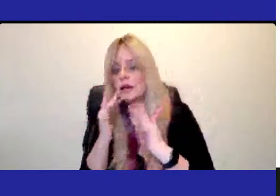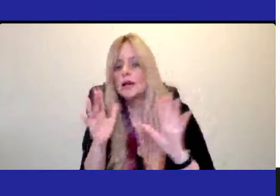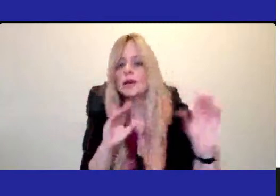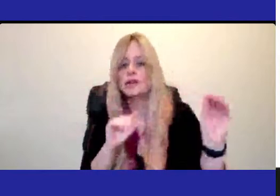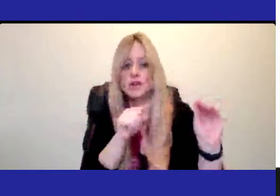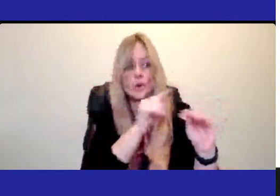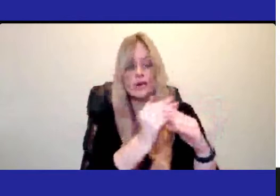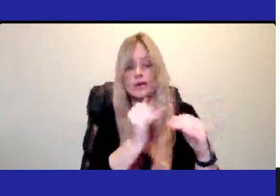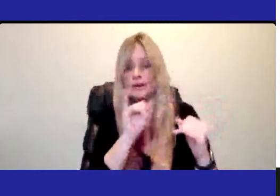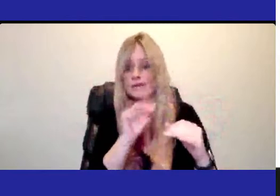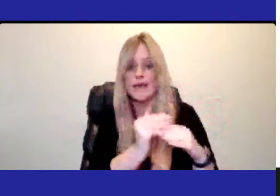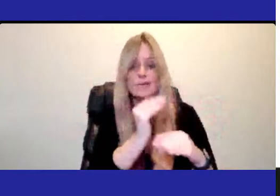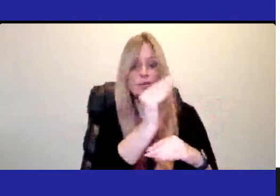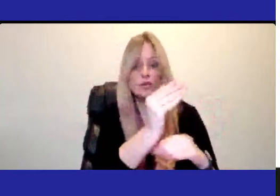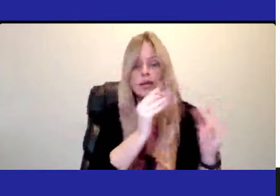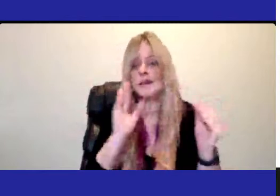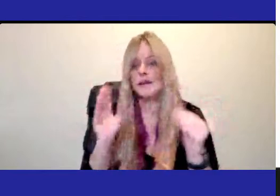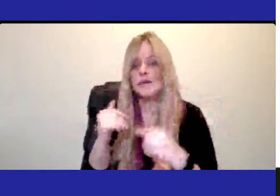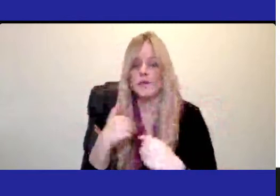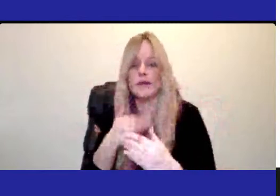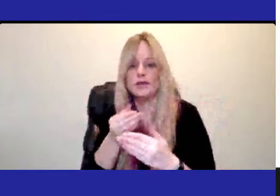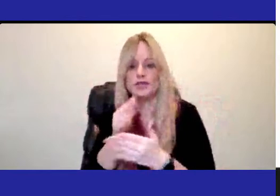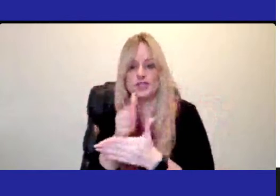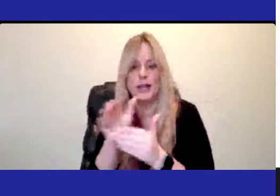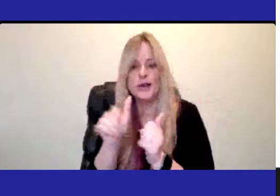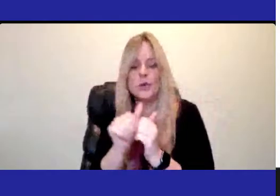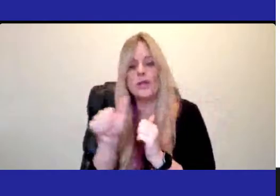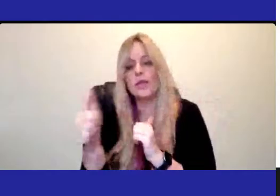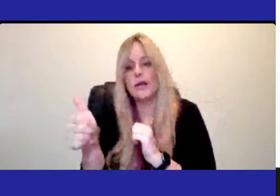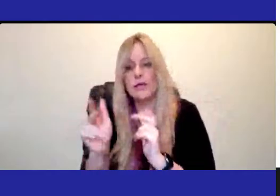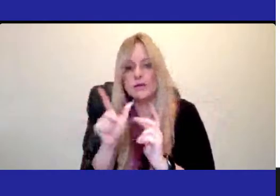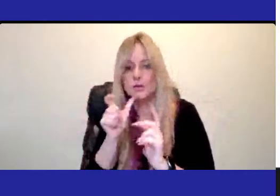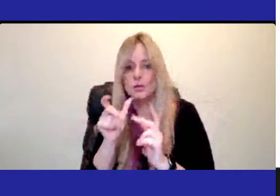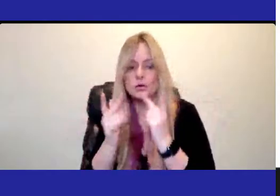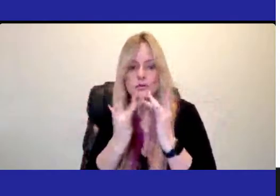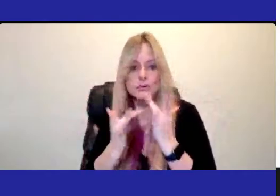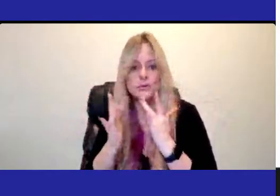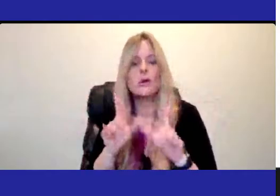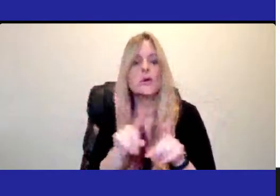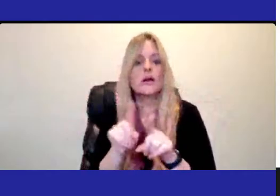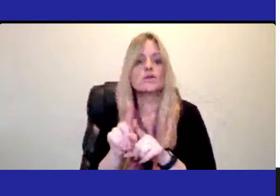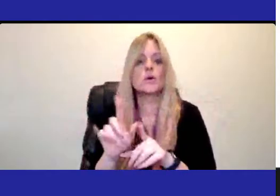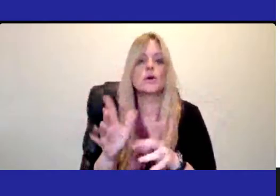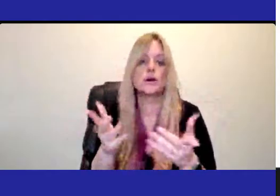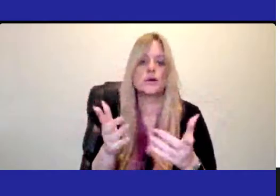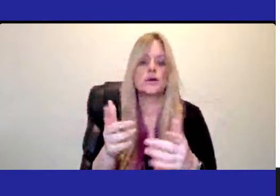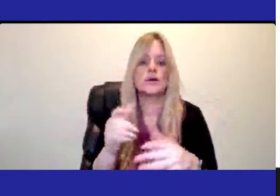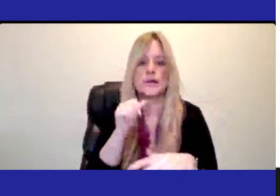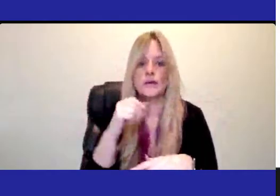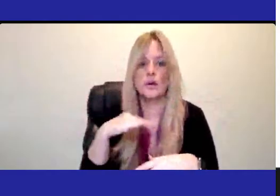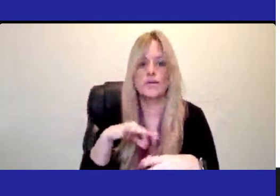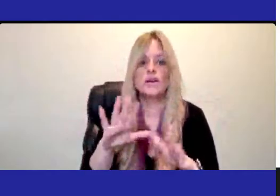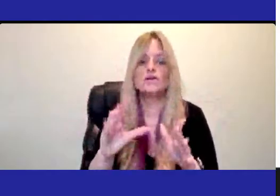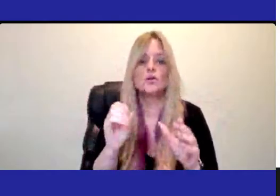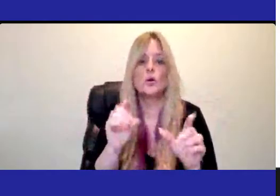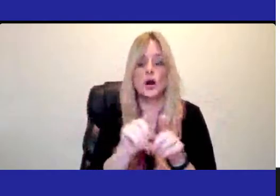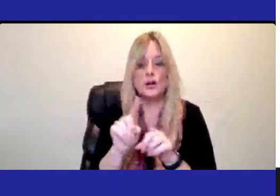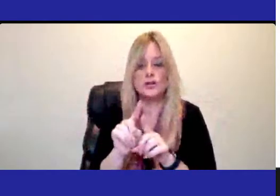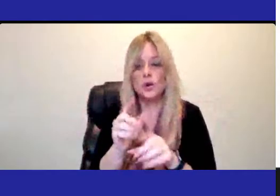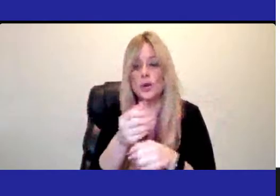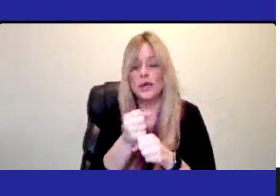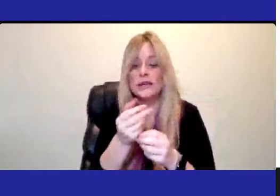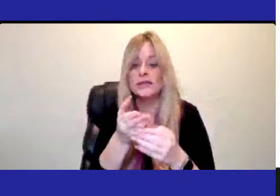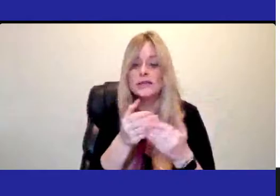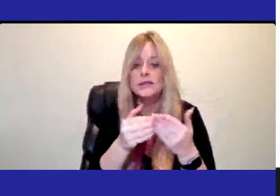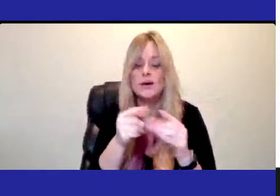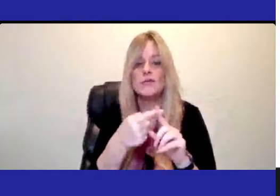other sites, and we also share it with new programs. And furthermore, we also receive some slots from some partner facilities, and